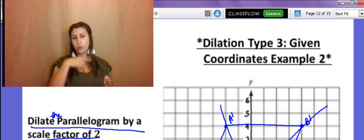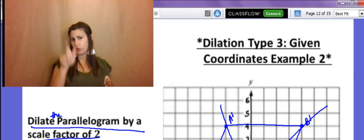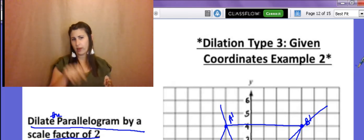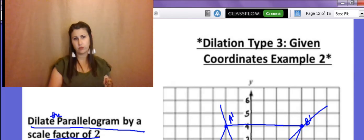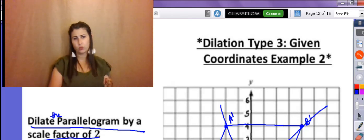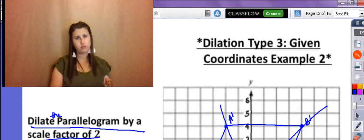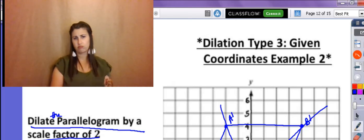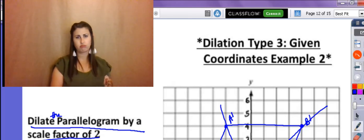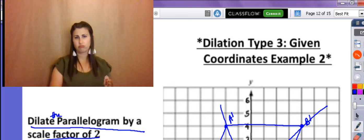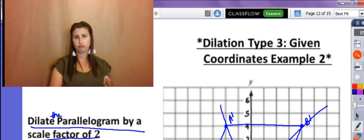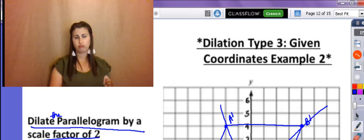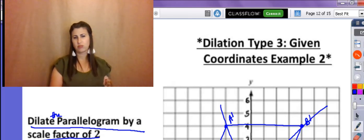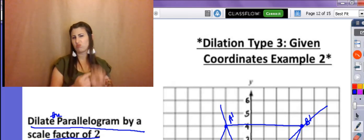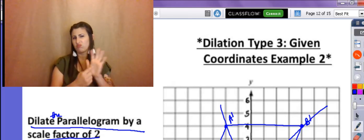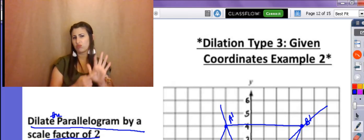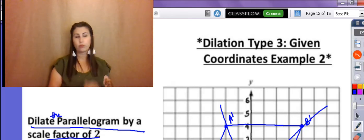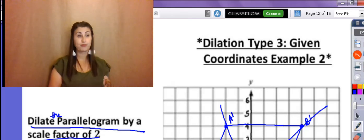All right, next slide.